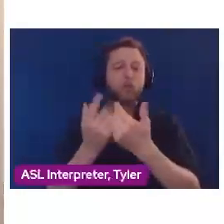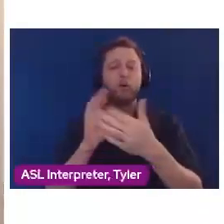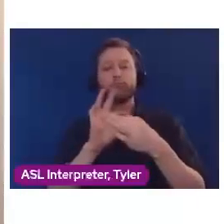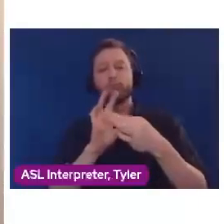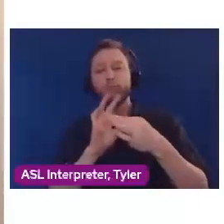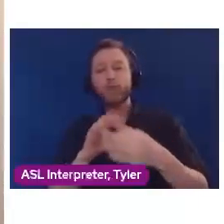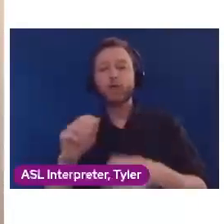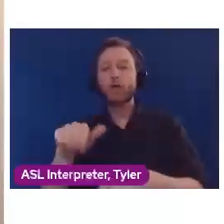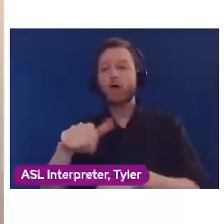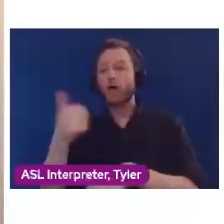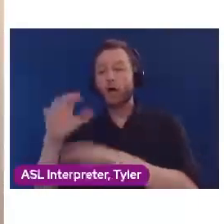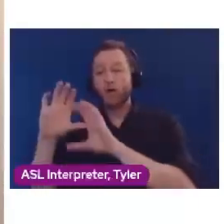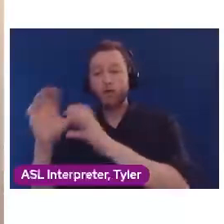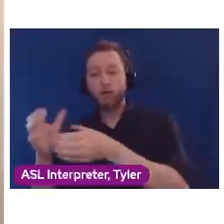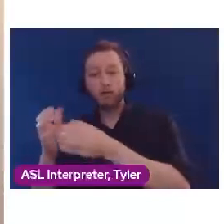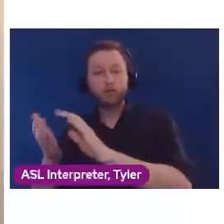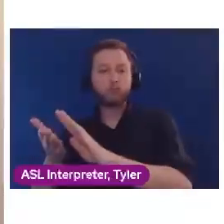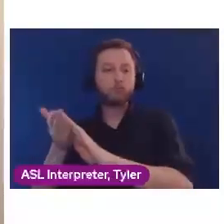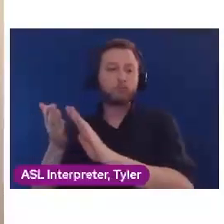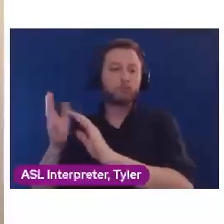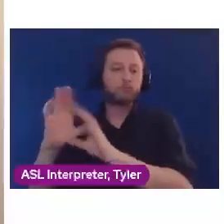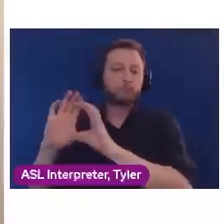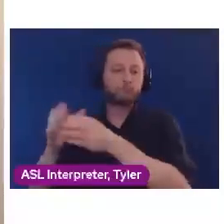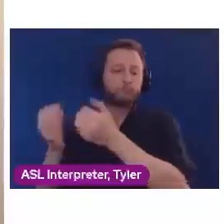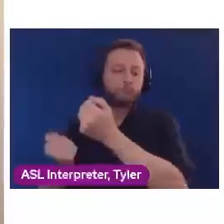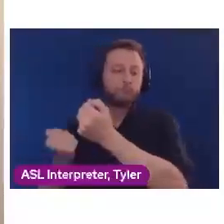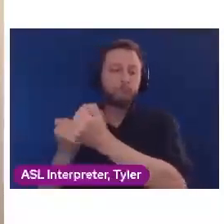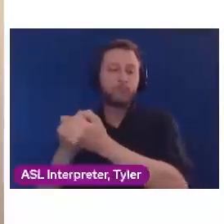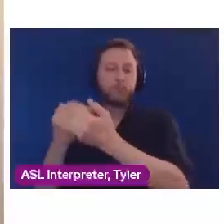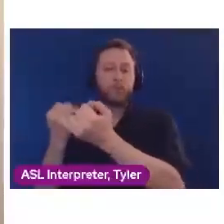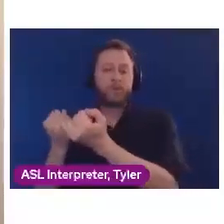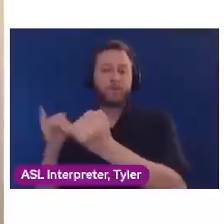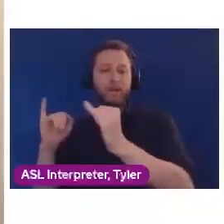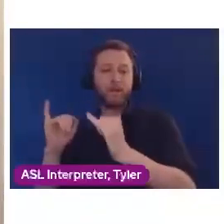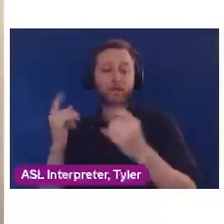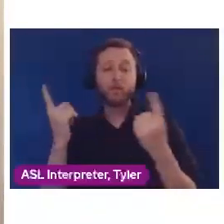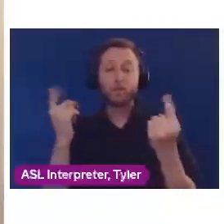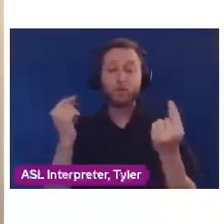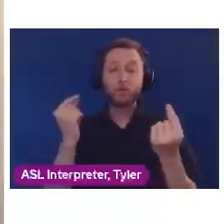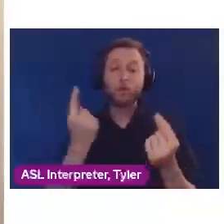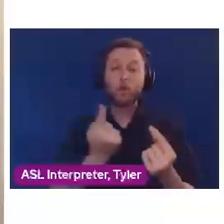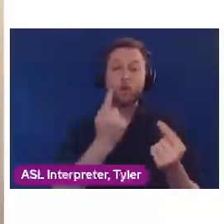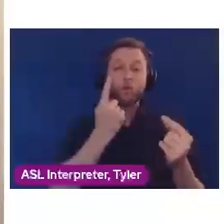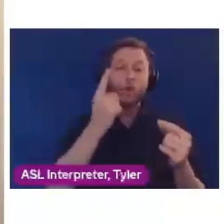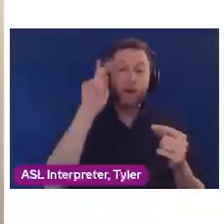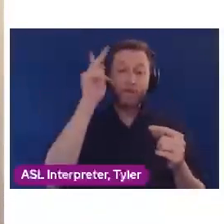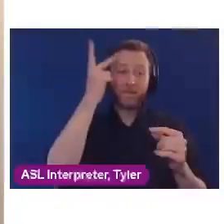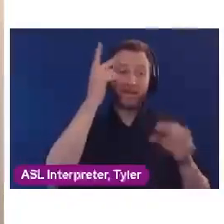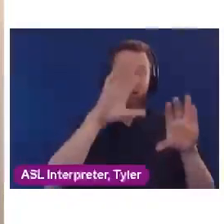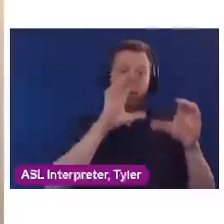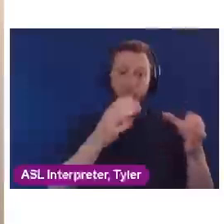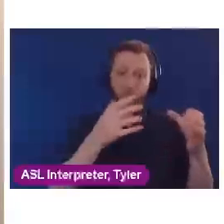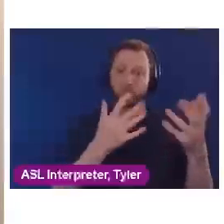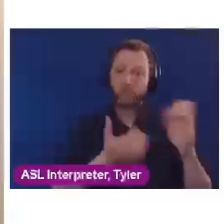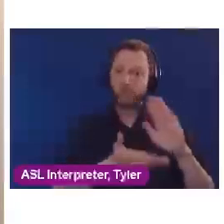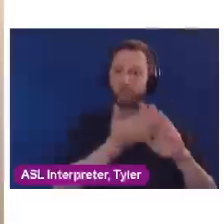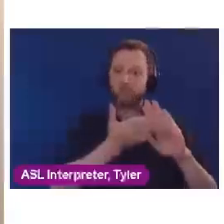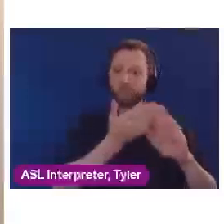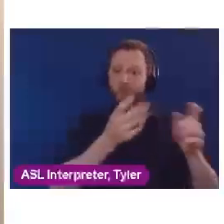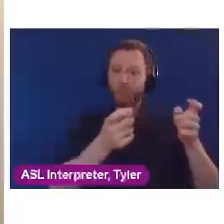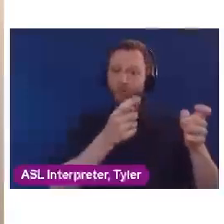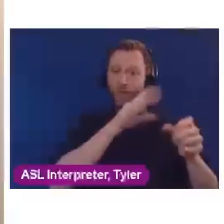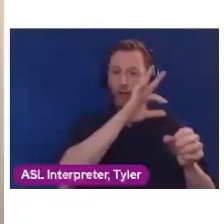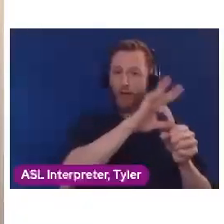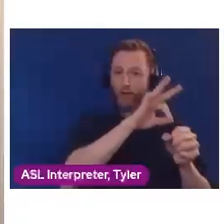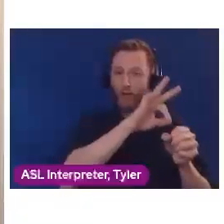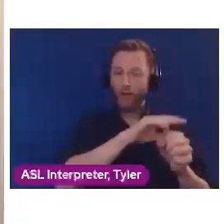running a status election, or a pro-sovereignty party who's running the sovereignty election, or the statehood party running the